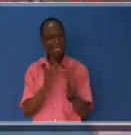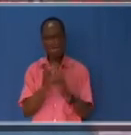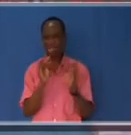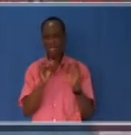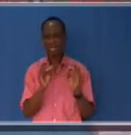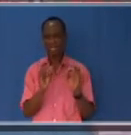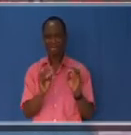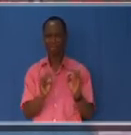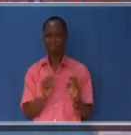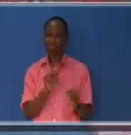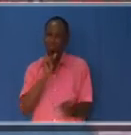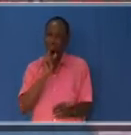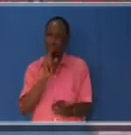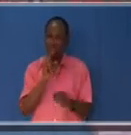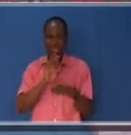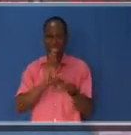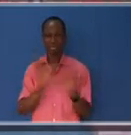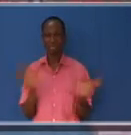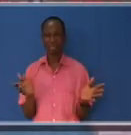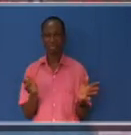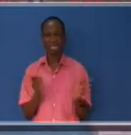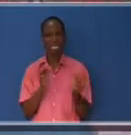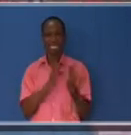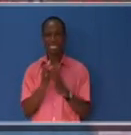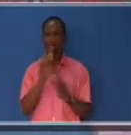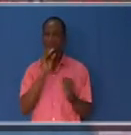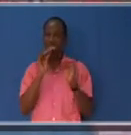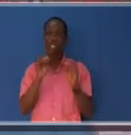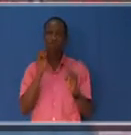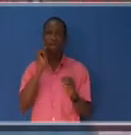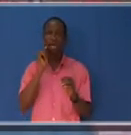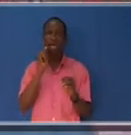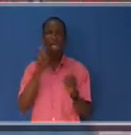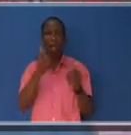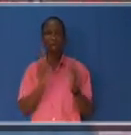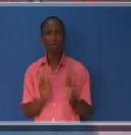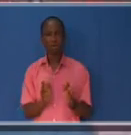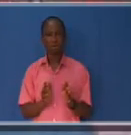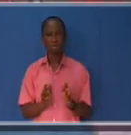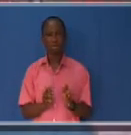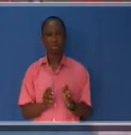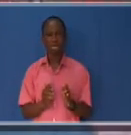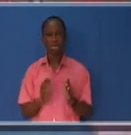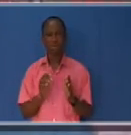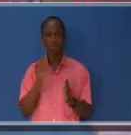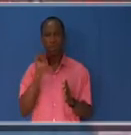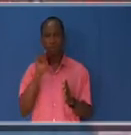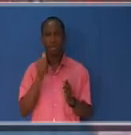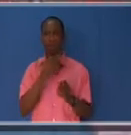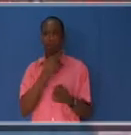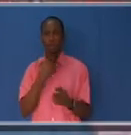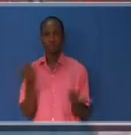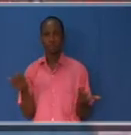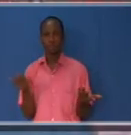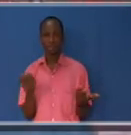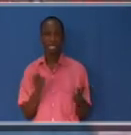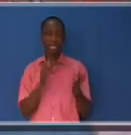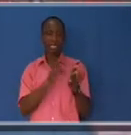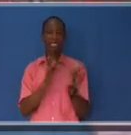opposition to the doctrine of Christ. The 12 apostles did not include any woman. They were all